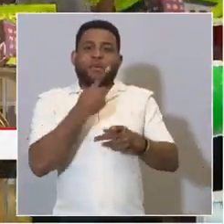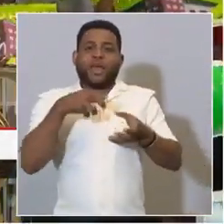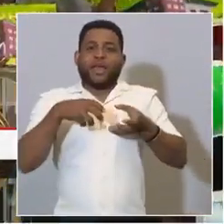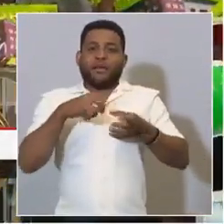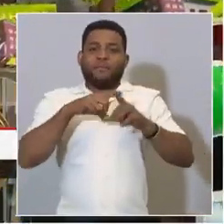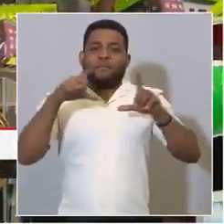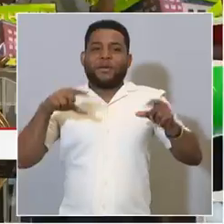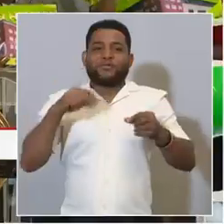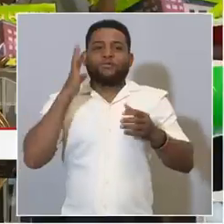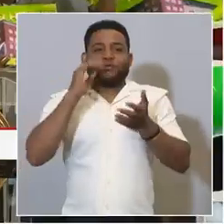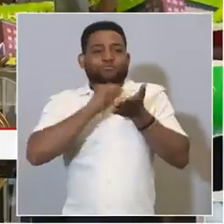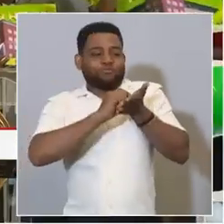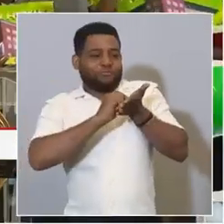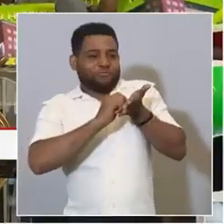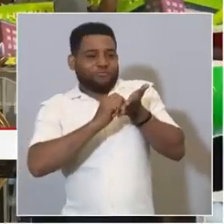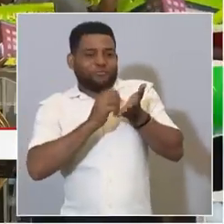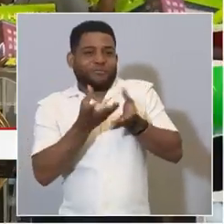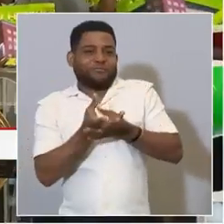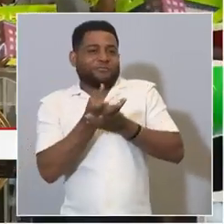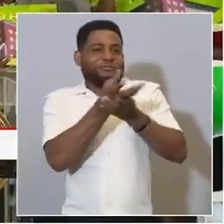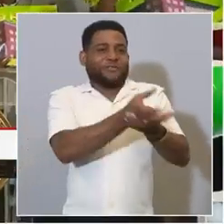Thank you. You're welcome. Thank